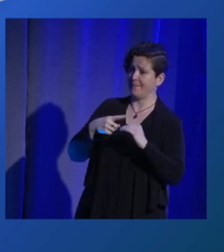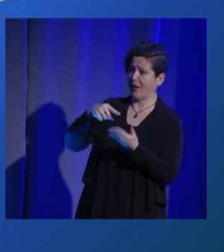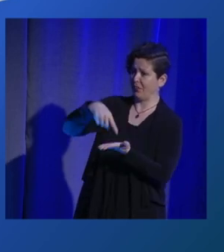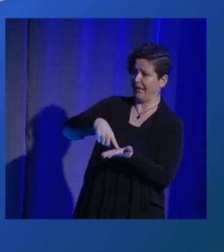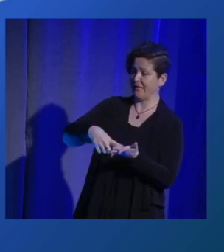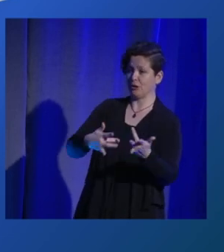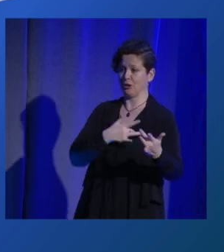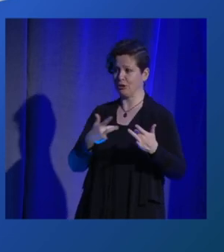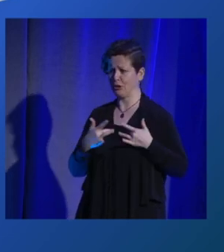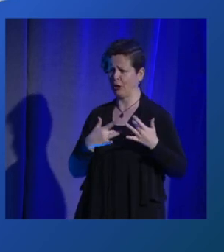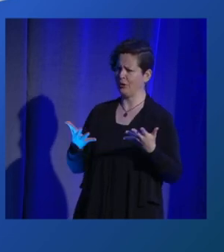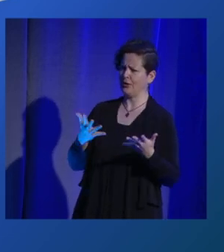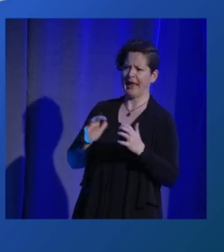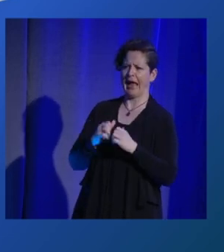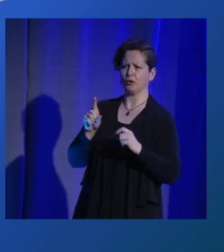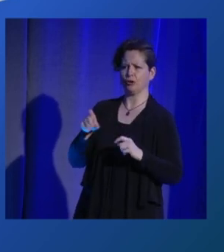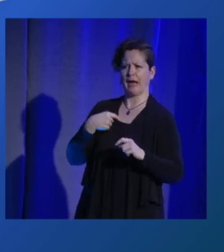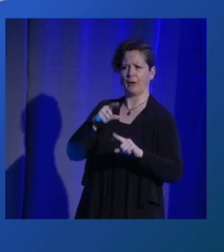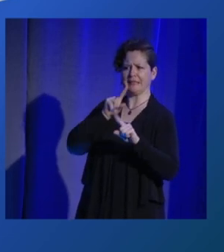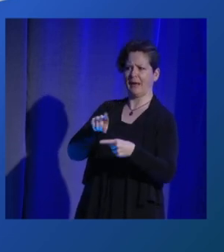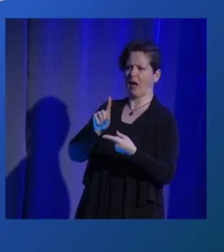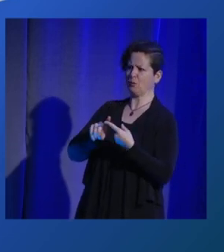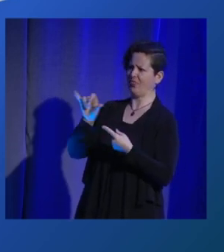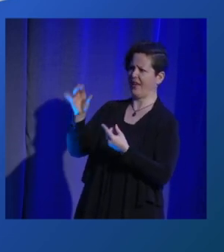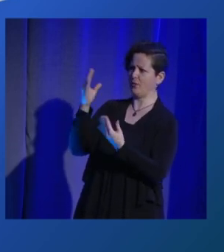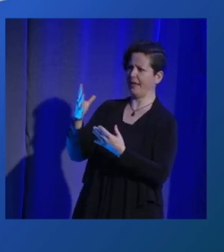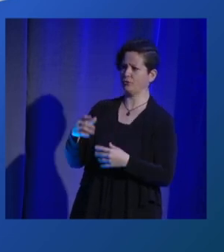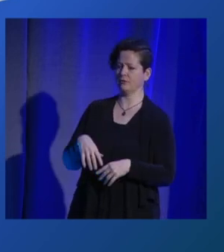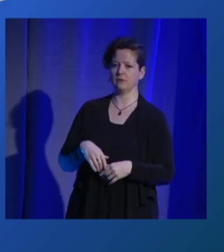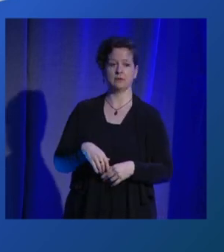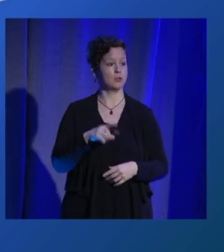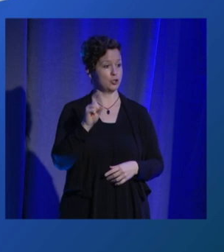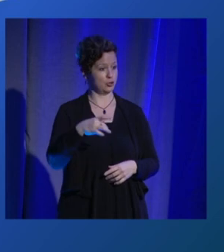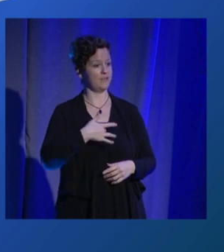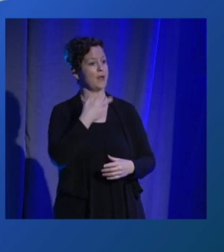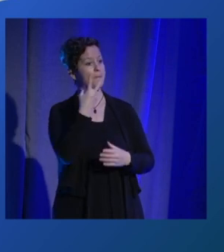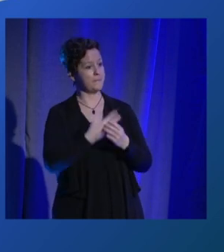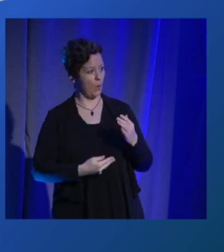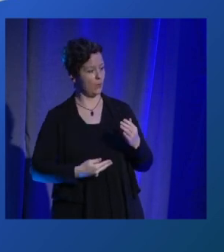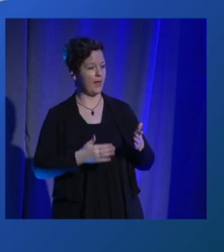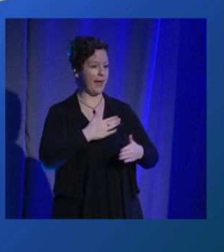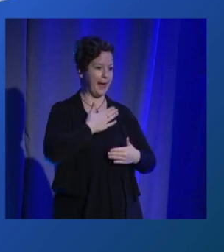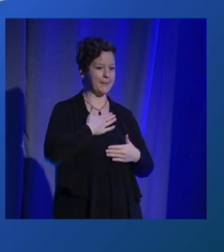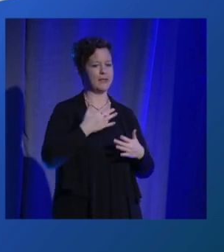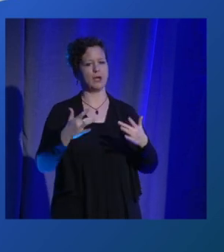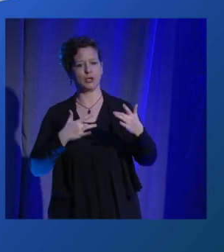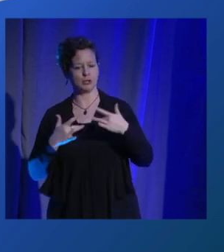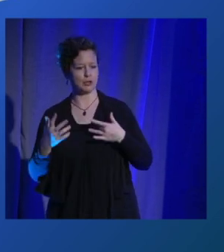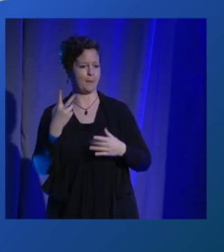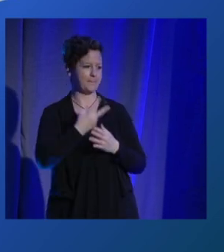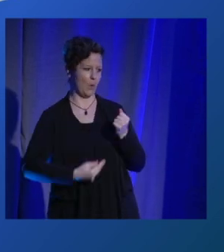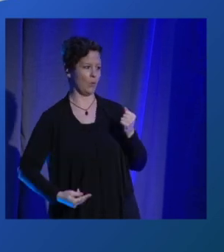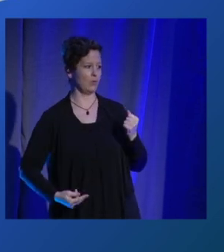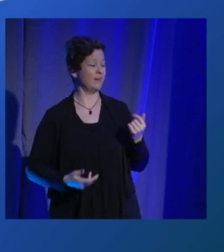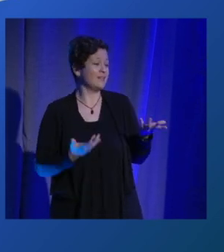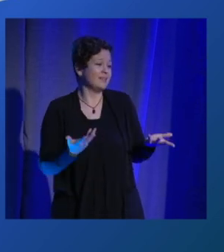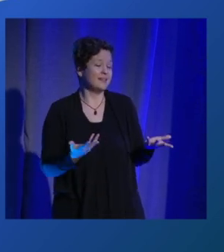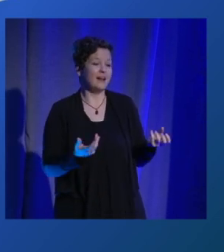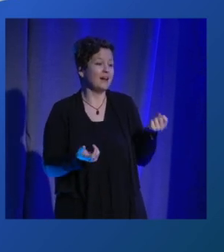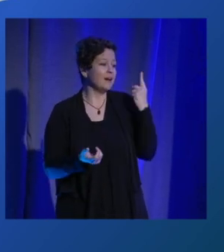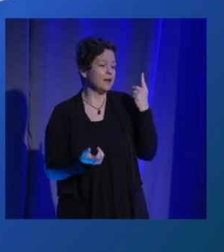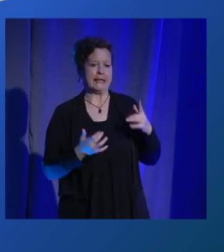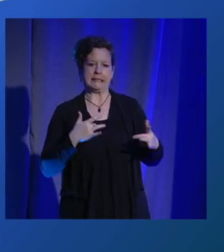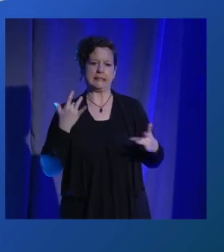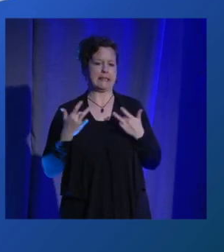concern how should I react all of this you should be both right look it's an exciting New World